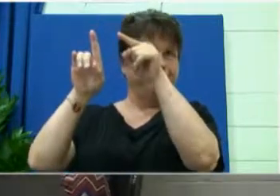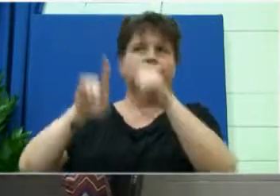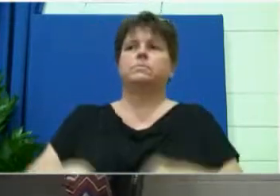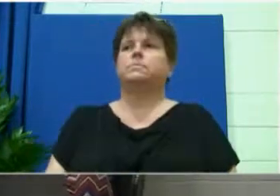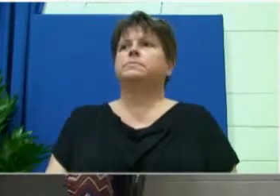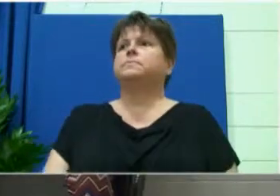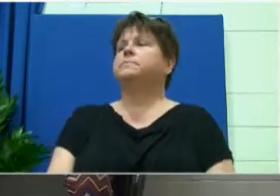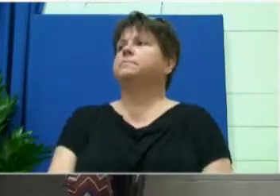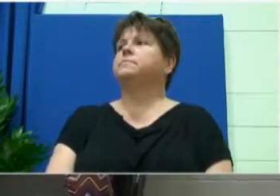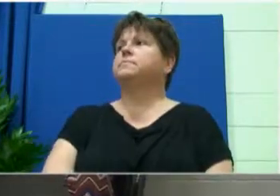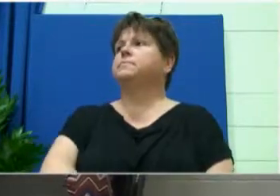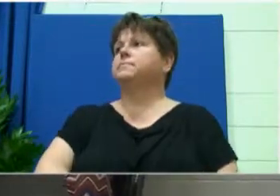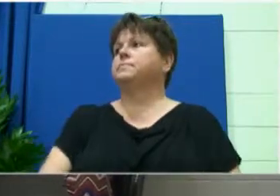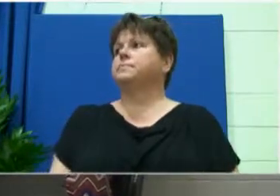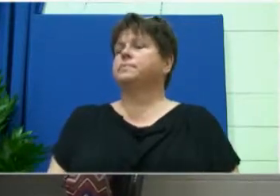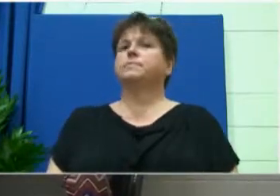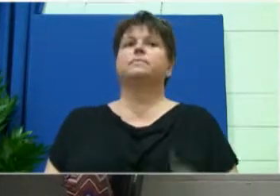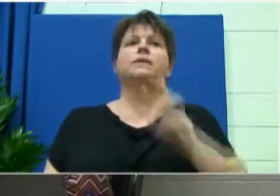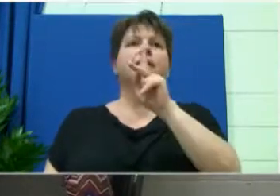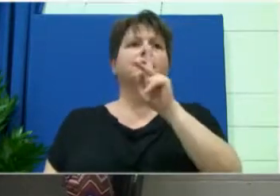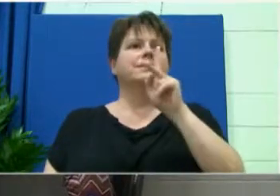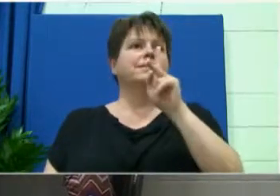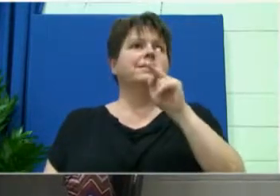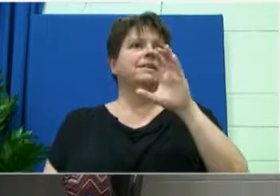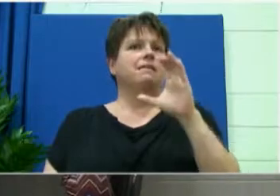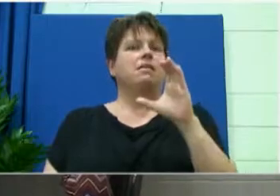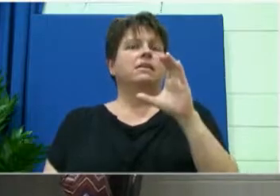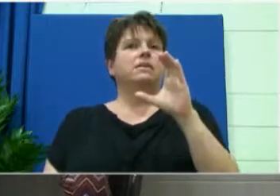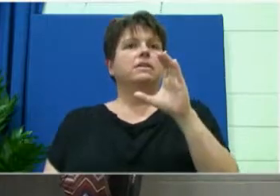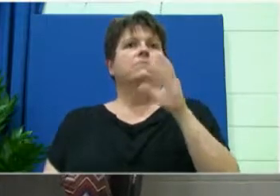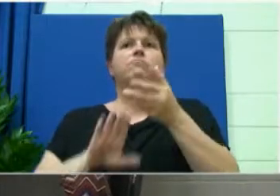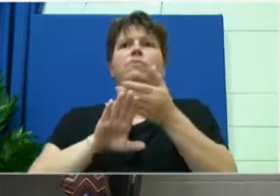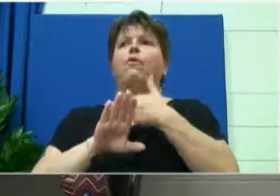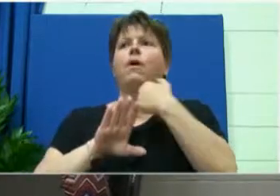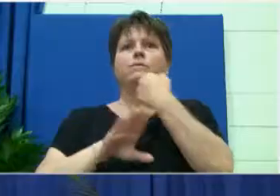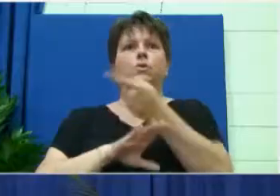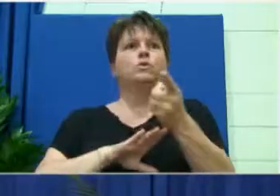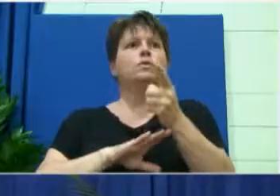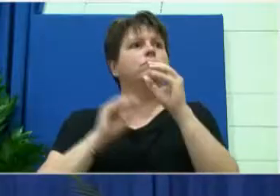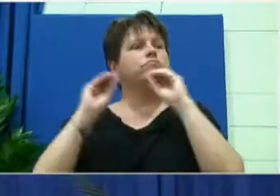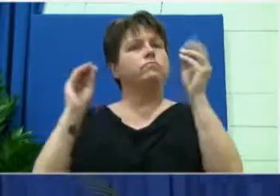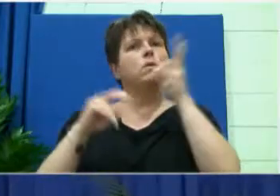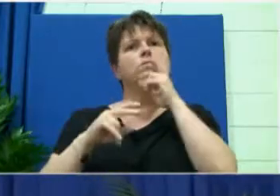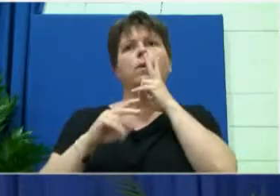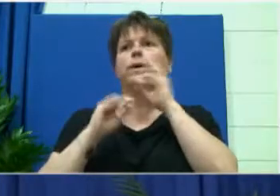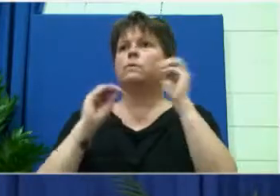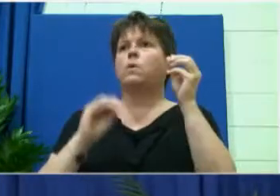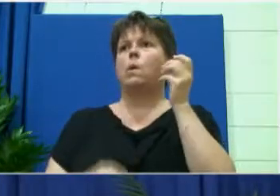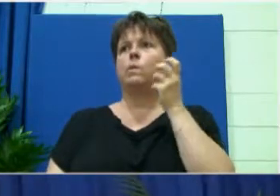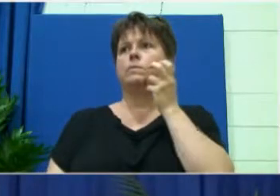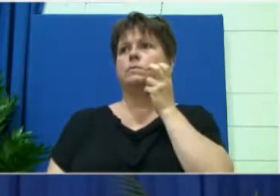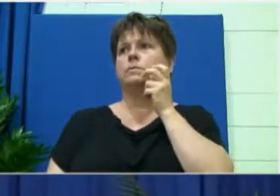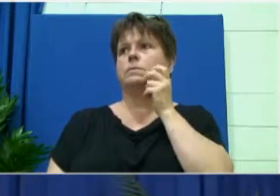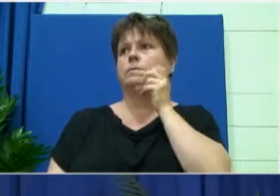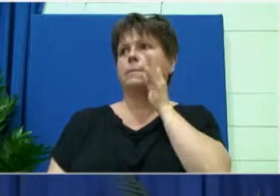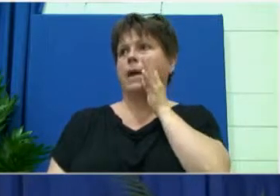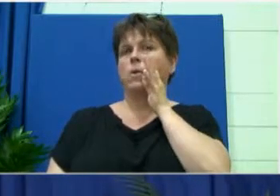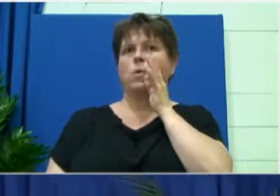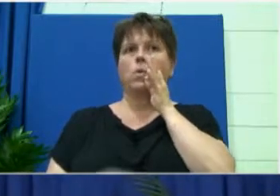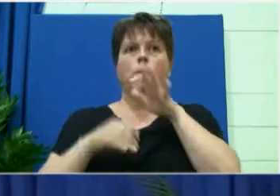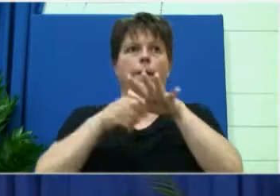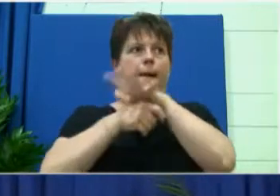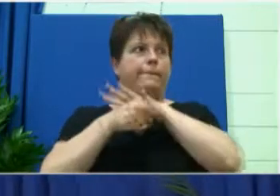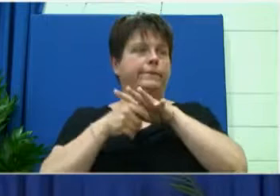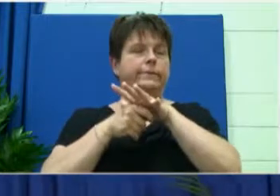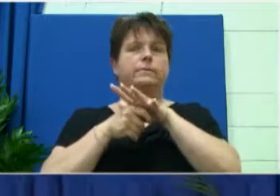door. Kaskaskia College, once again, as I have said before, is a no smoking and no tobacco campus, and we appreciate